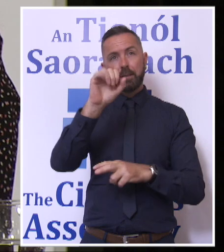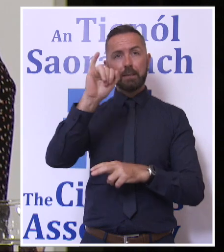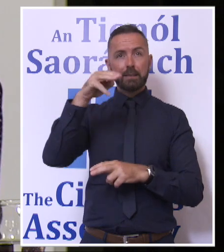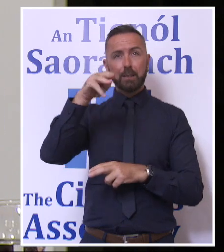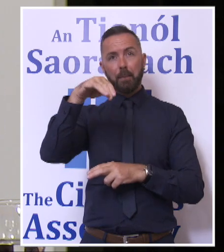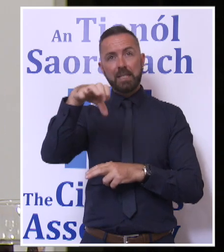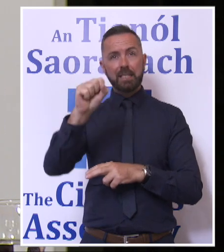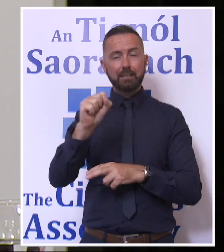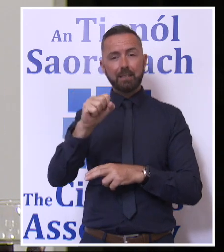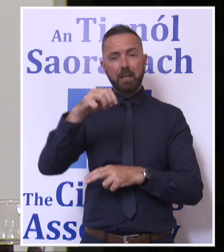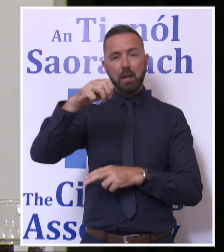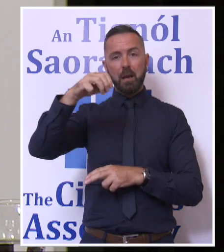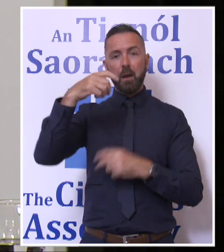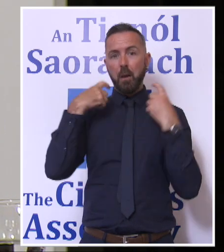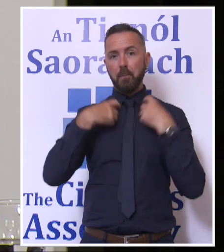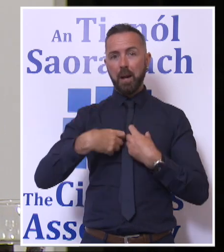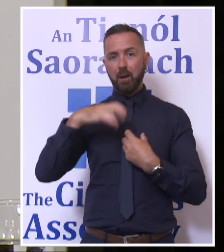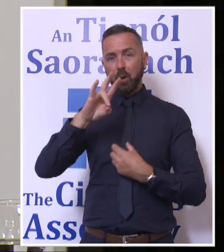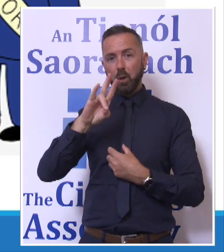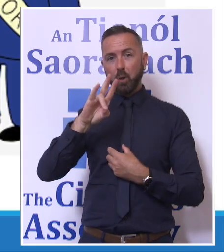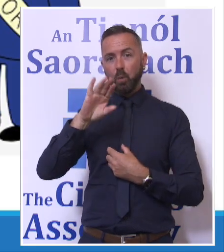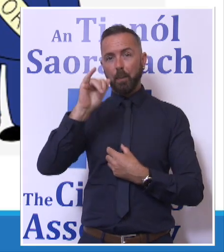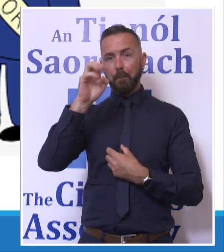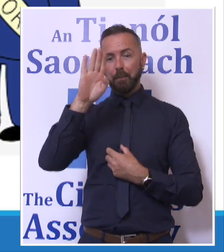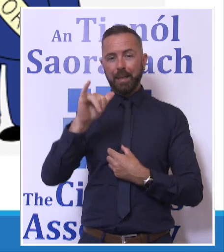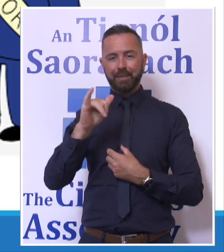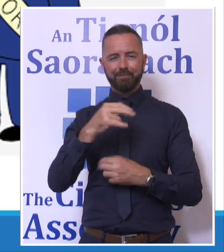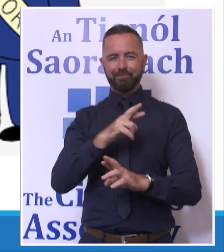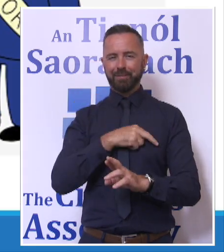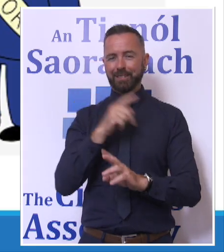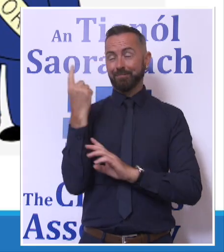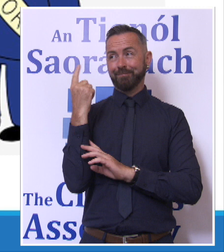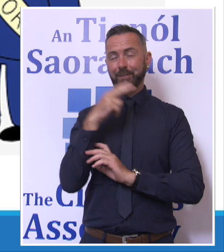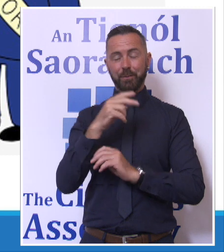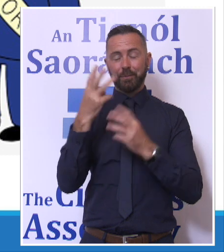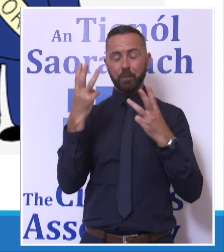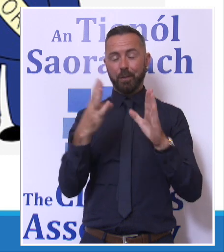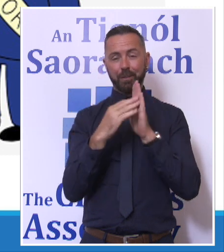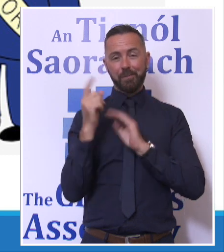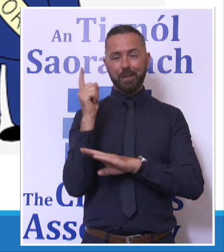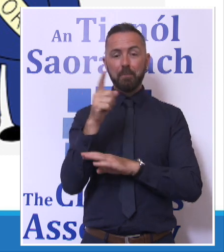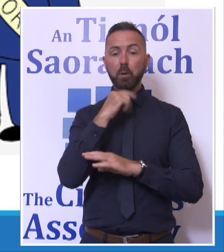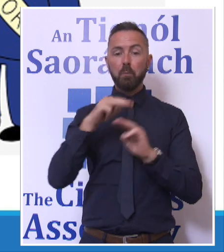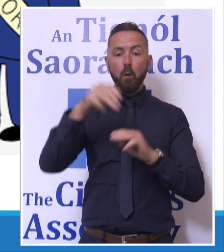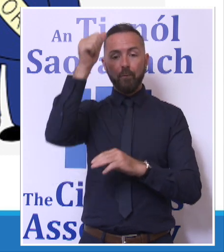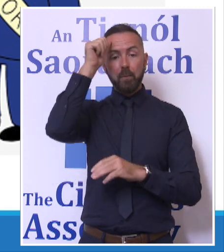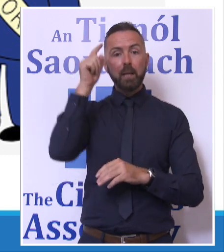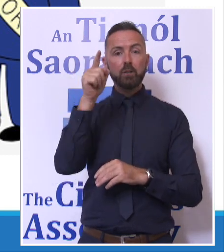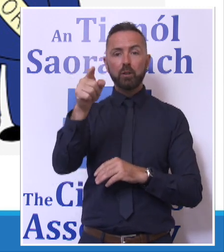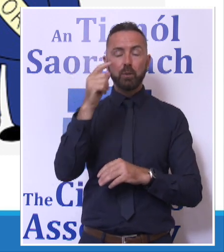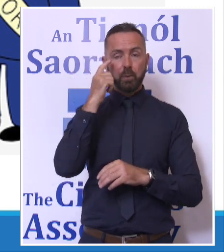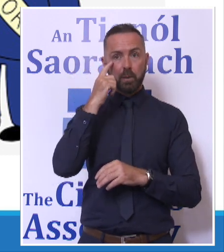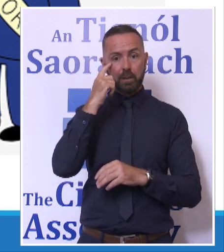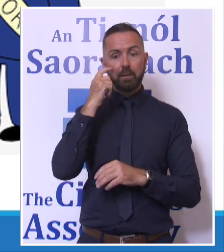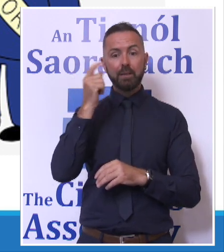best example that we should set for ourselves here, but possibly more familiar to you, unfortunately, than some of the Dublin mayors that you're